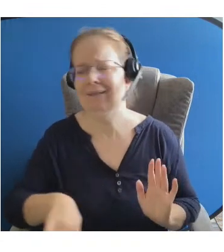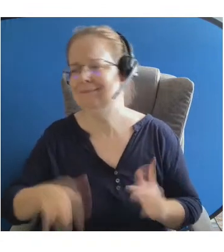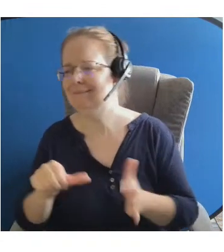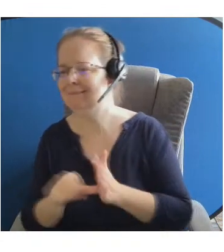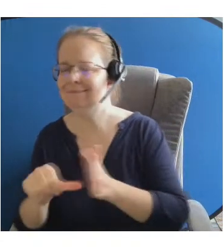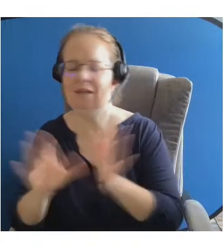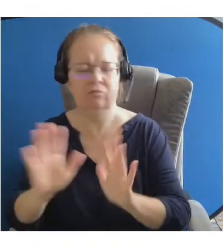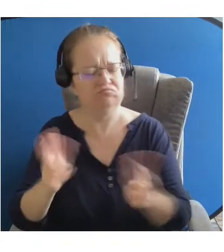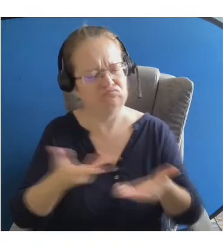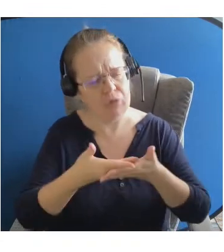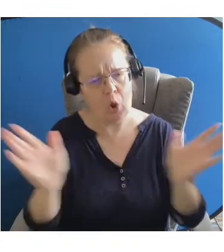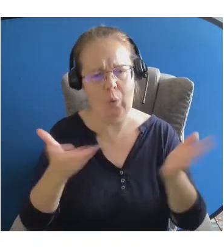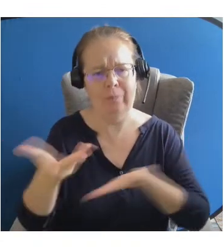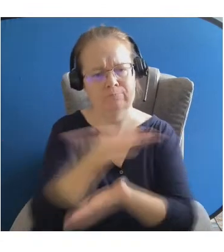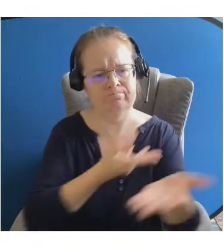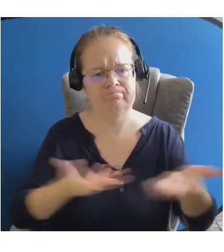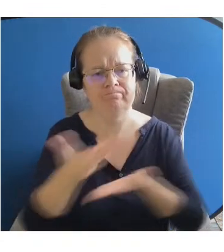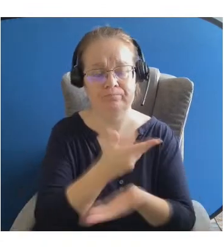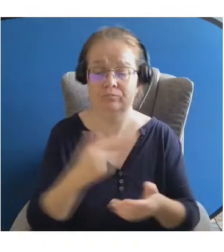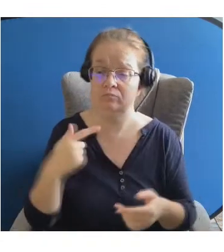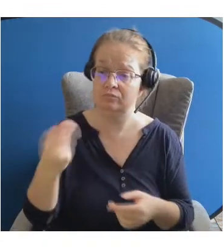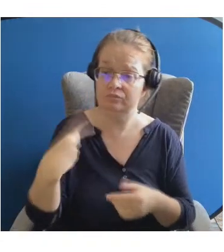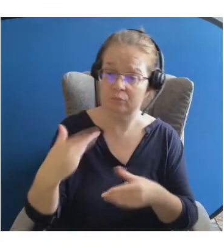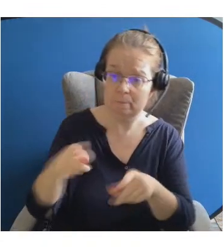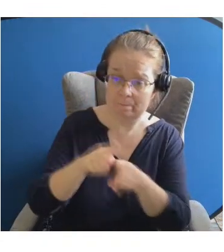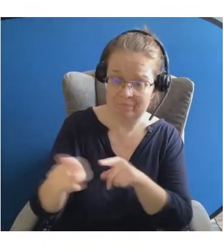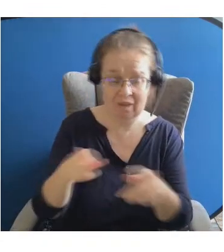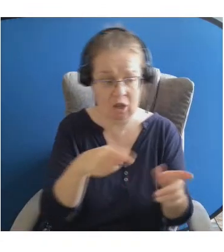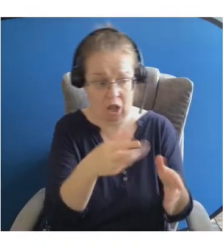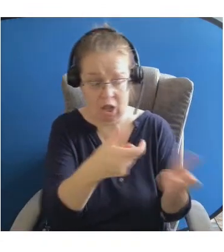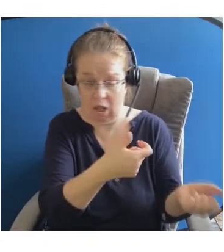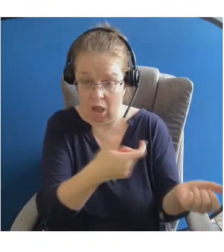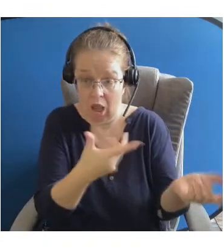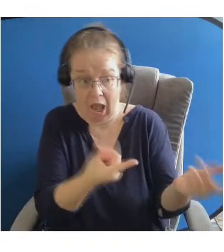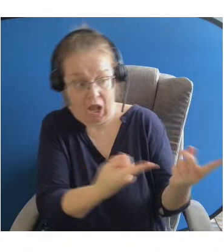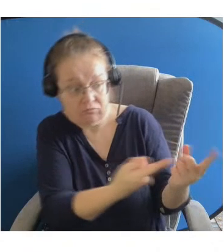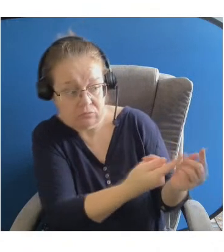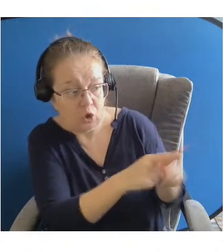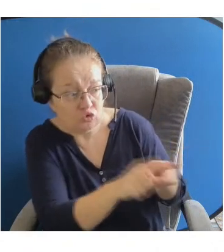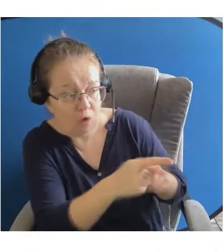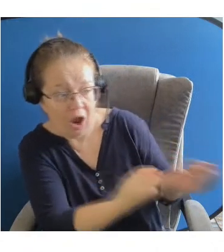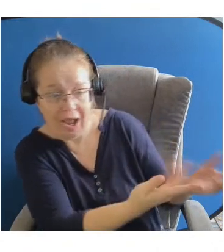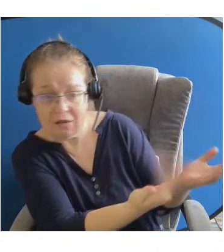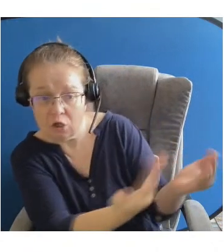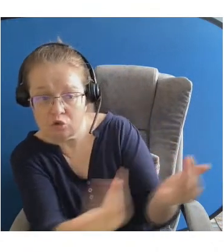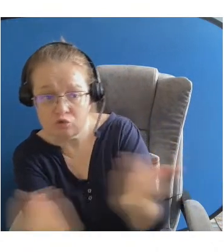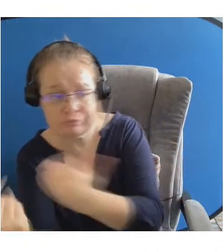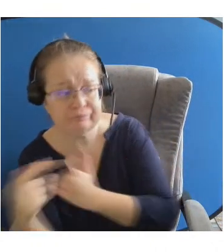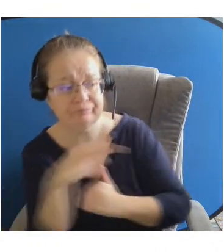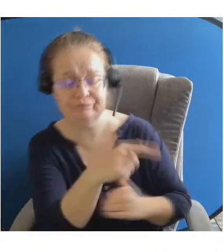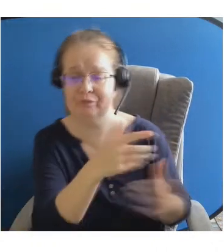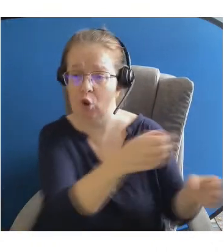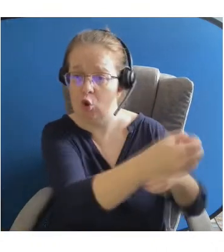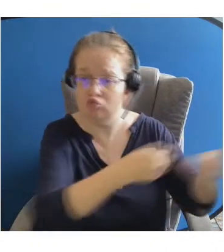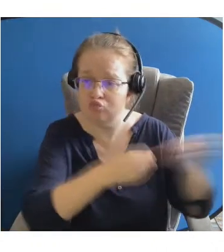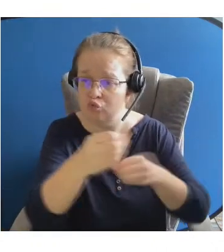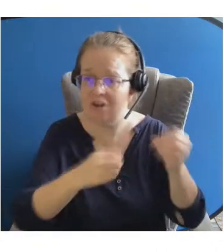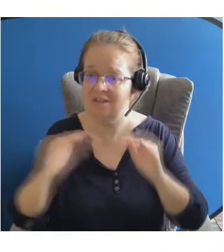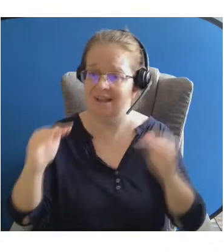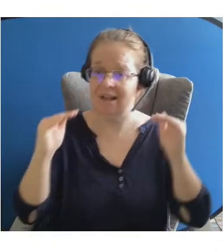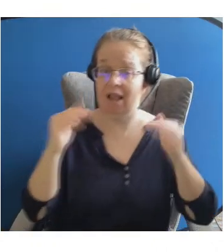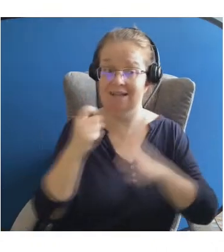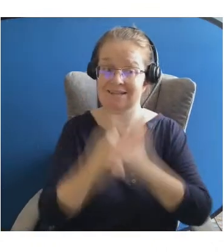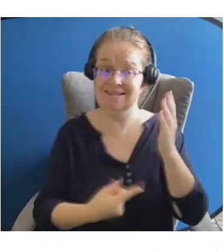scheme also encourages employers to attract, recruit and retain disabled people, often very high